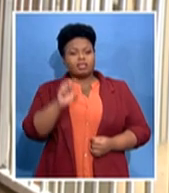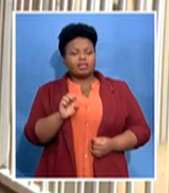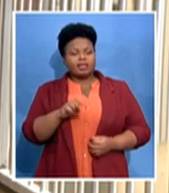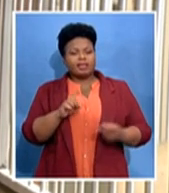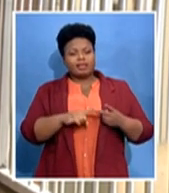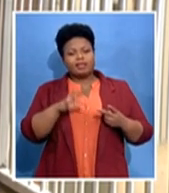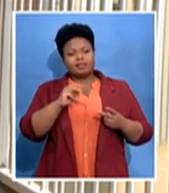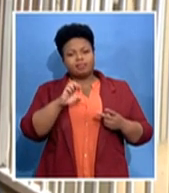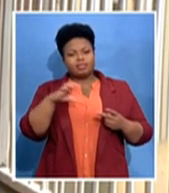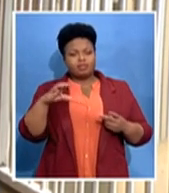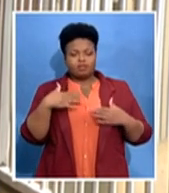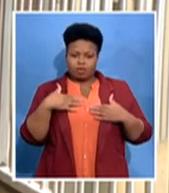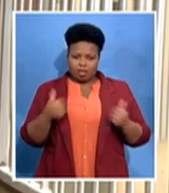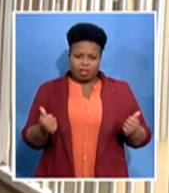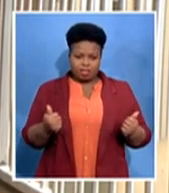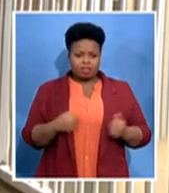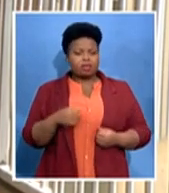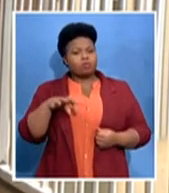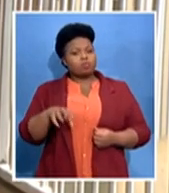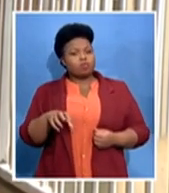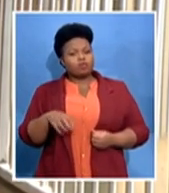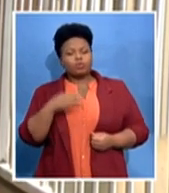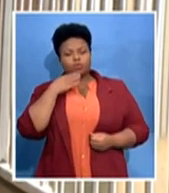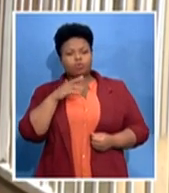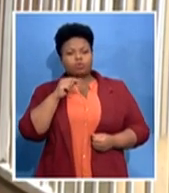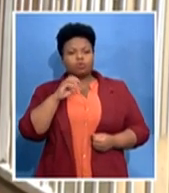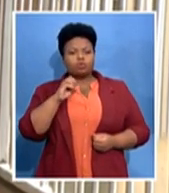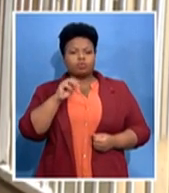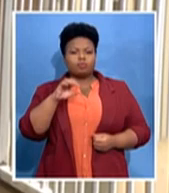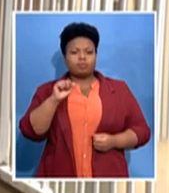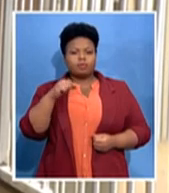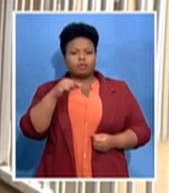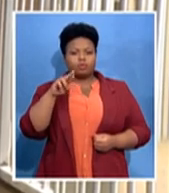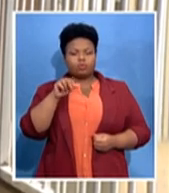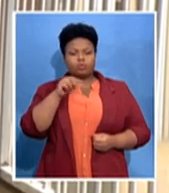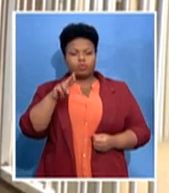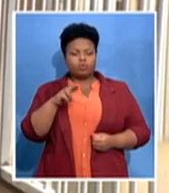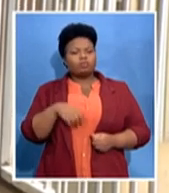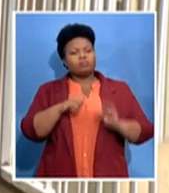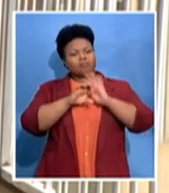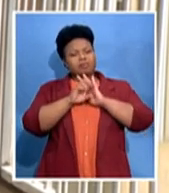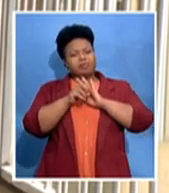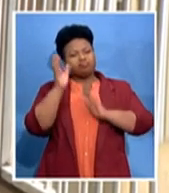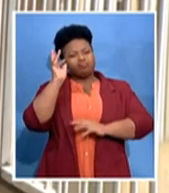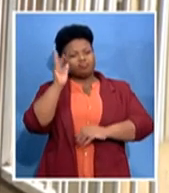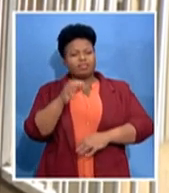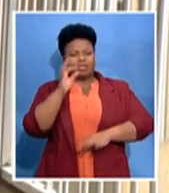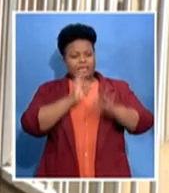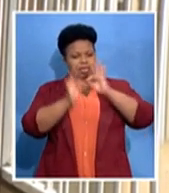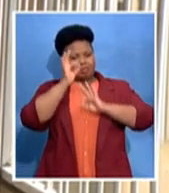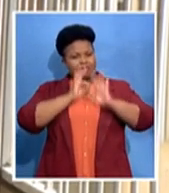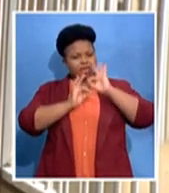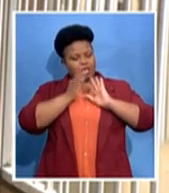province, Nomakukusmelani Zulu, having a media briefing explaining or giving us an overview of how the